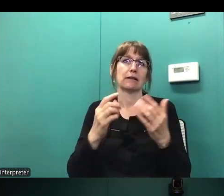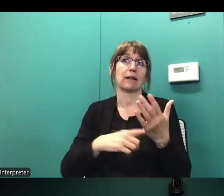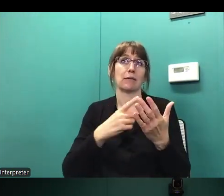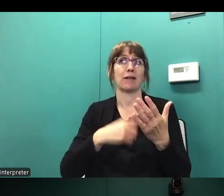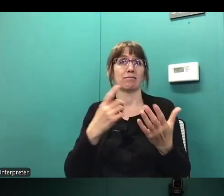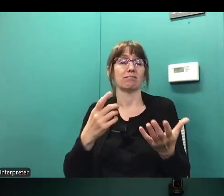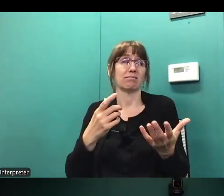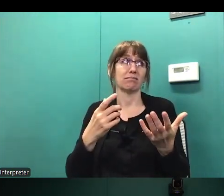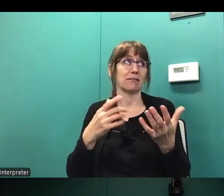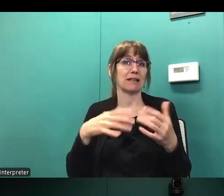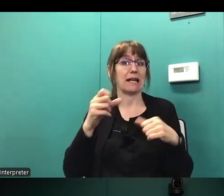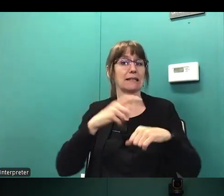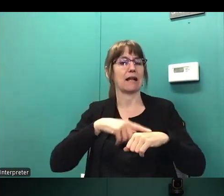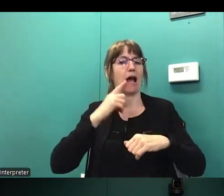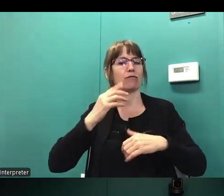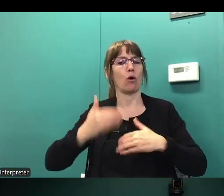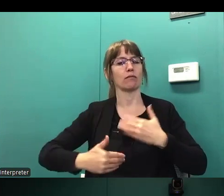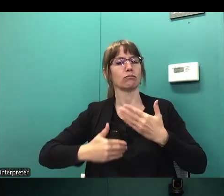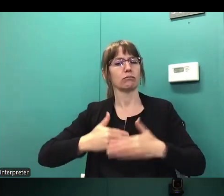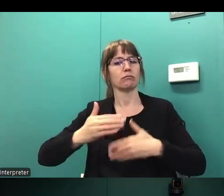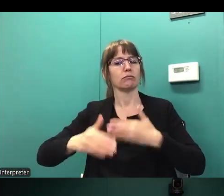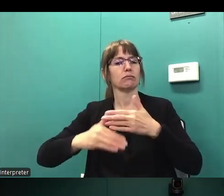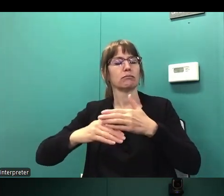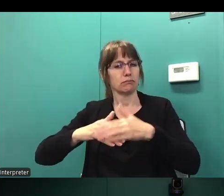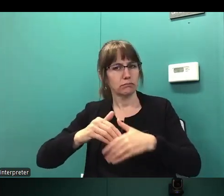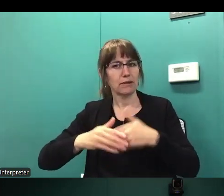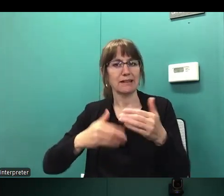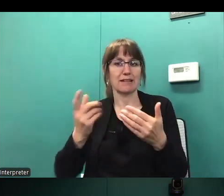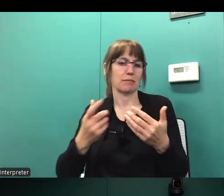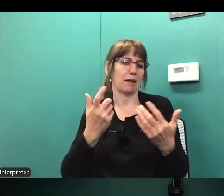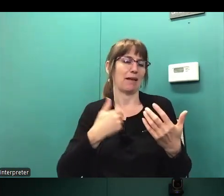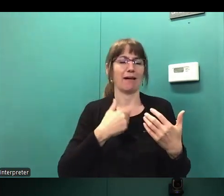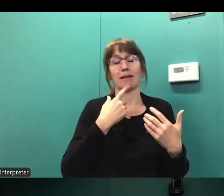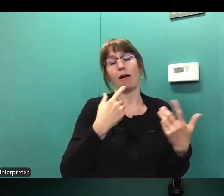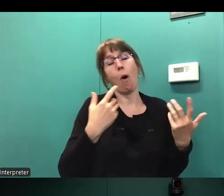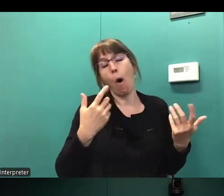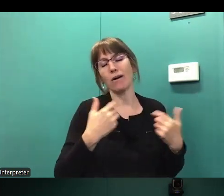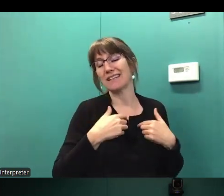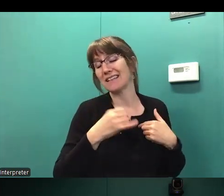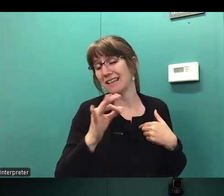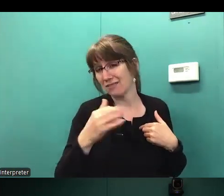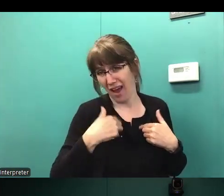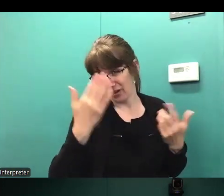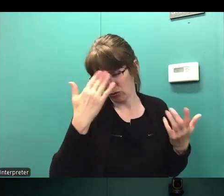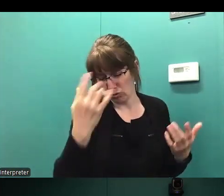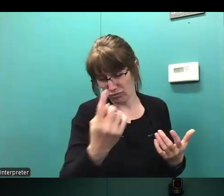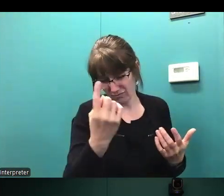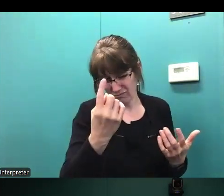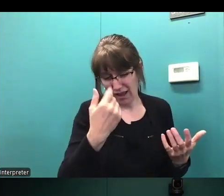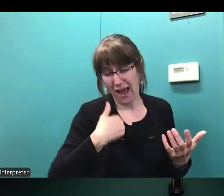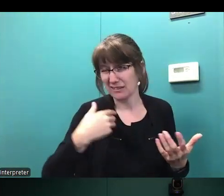or some sessions to build up to it, to be like, you know, when I don't know something, I just say, I don't know, or I'll say, hey, can you tell me again? And that's really a